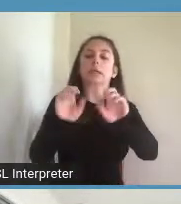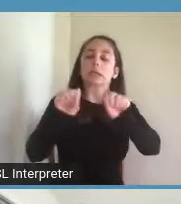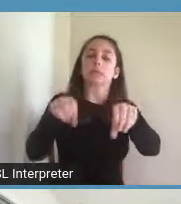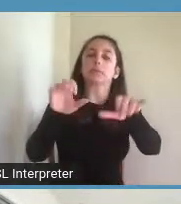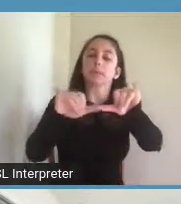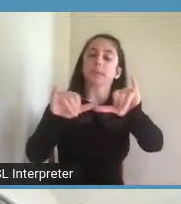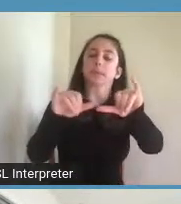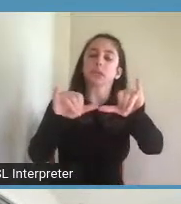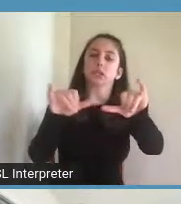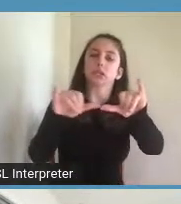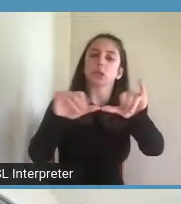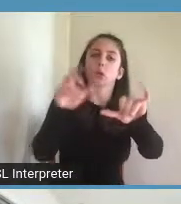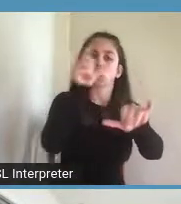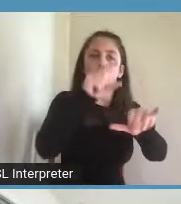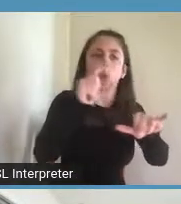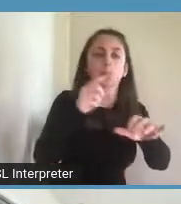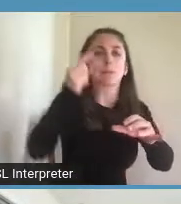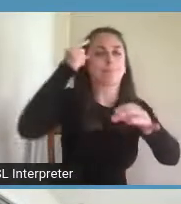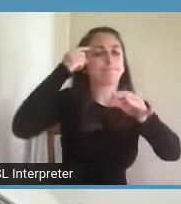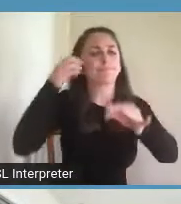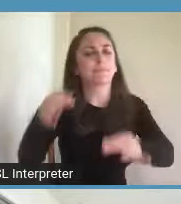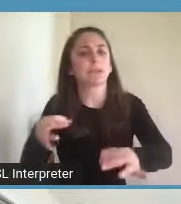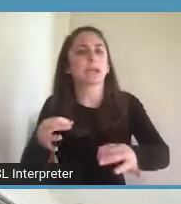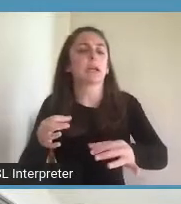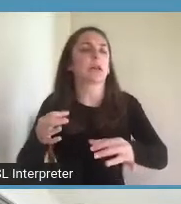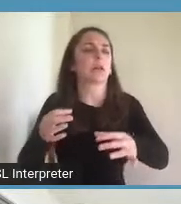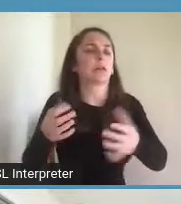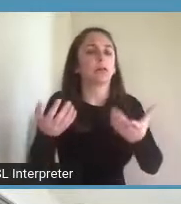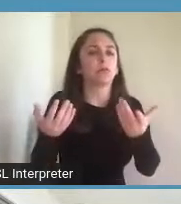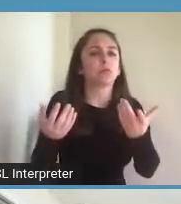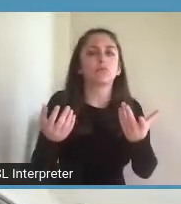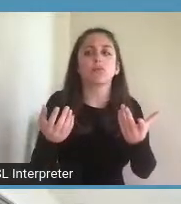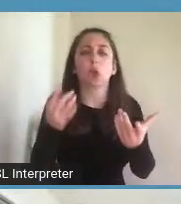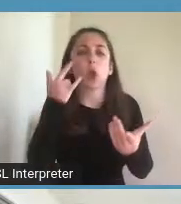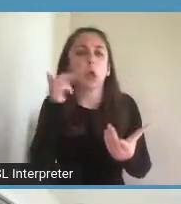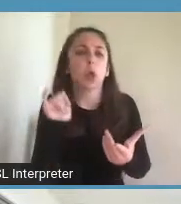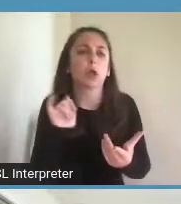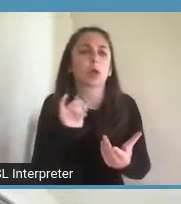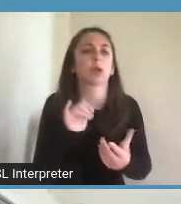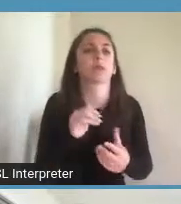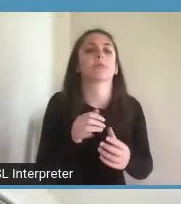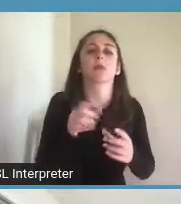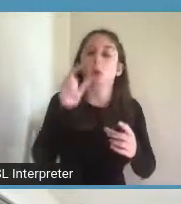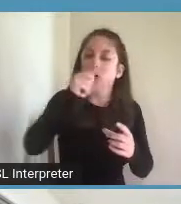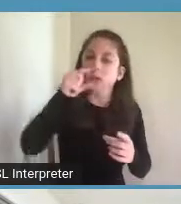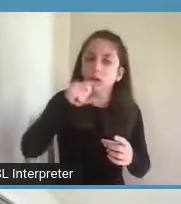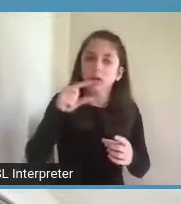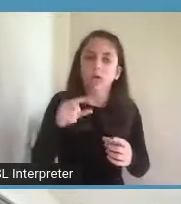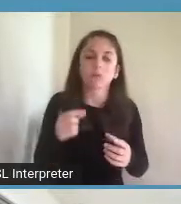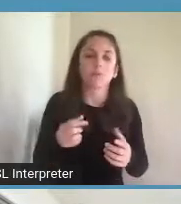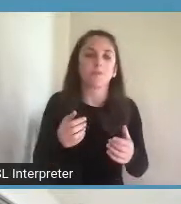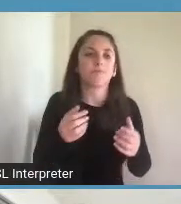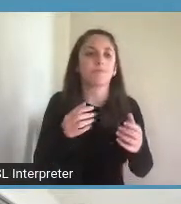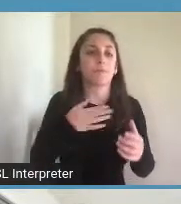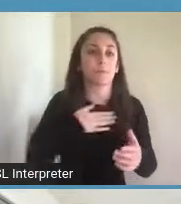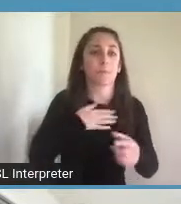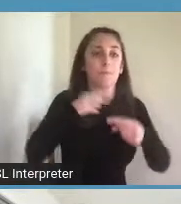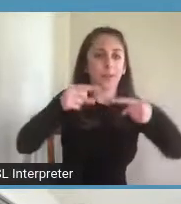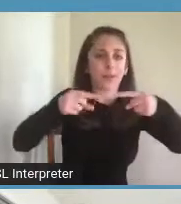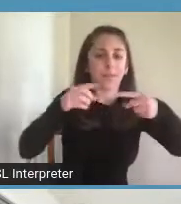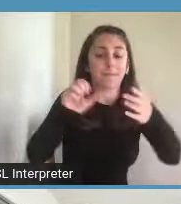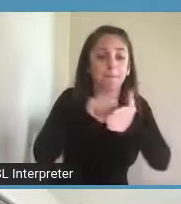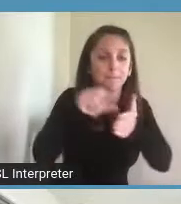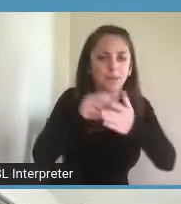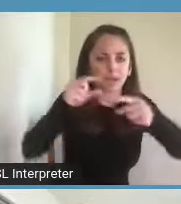is the one that decides how you rank on Google. So go right to the source and understand how fast is your page loading. What Google